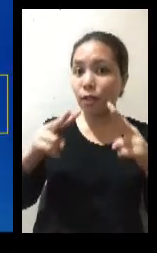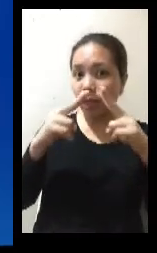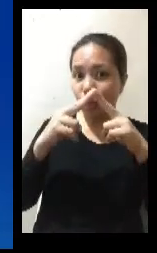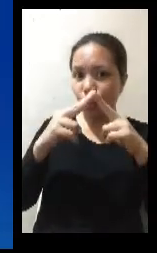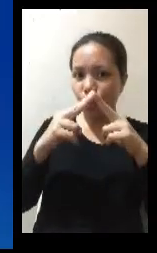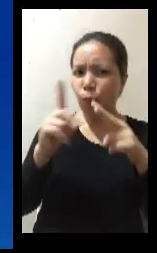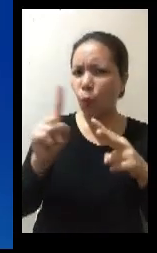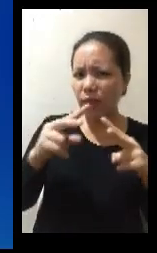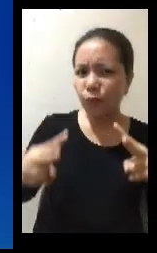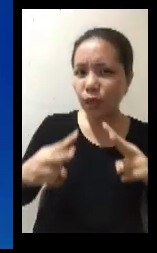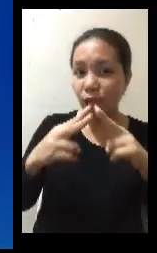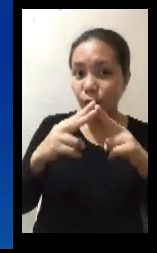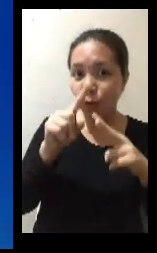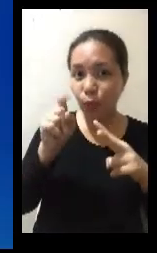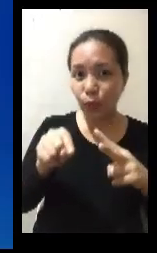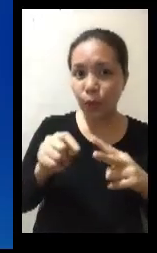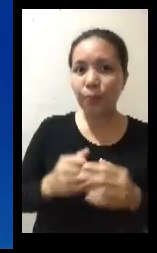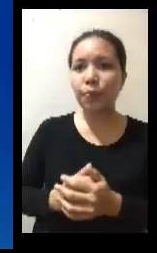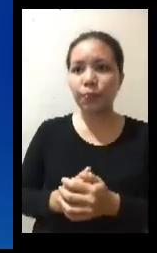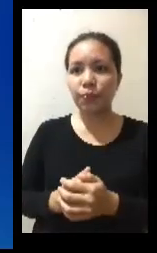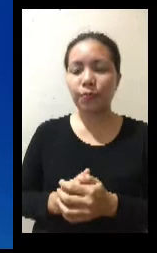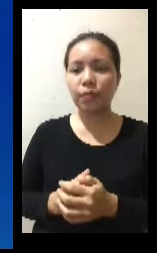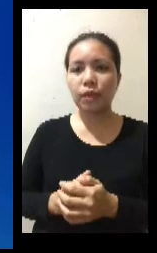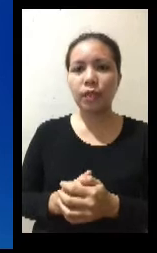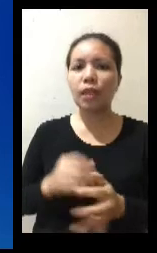Our first question: what is a volcano?